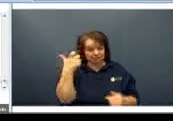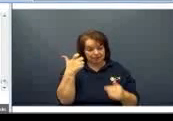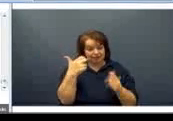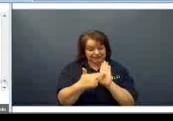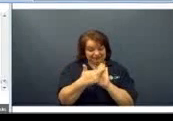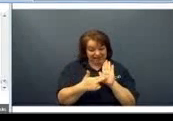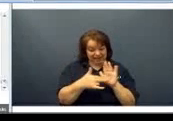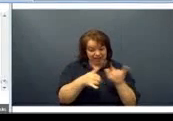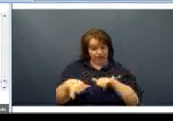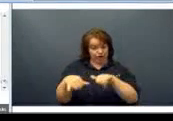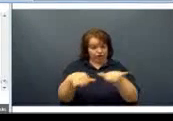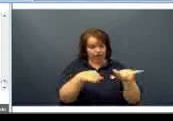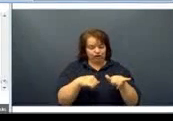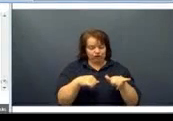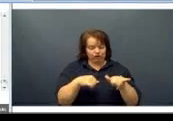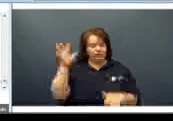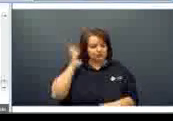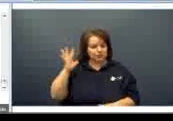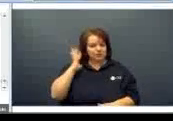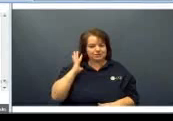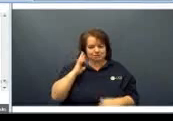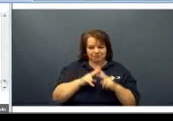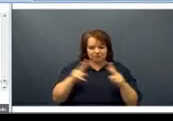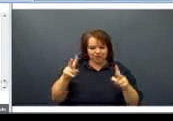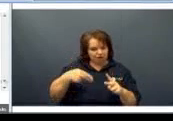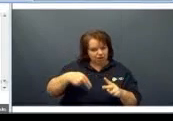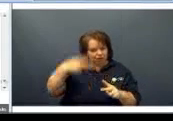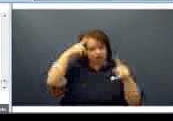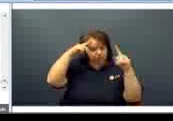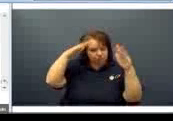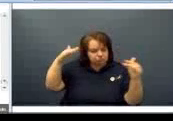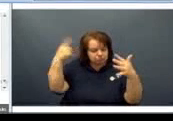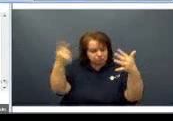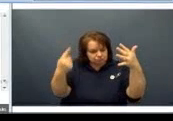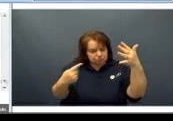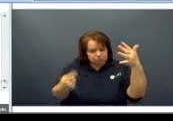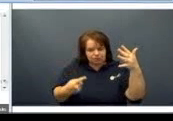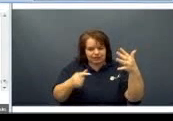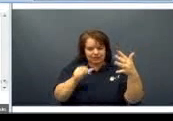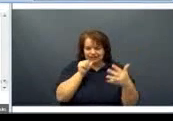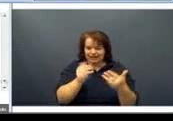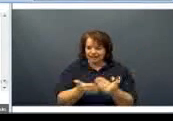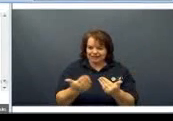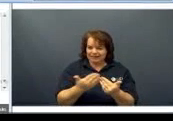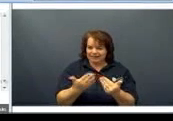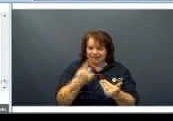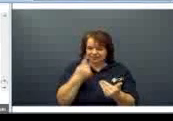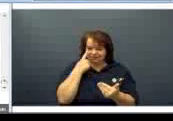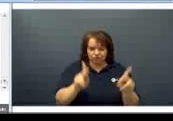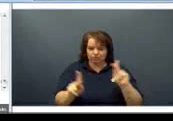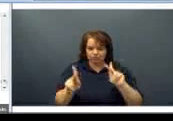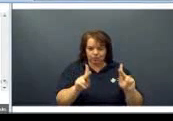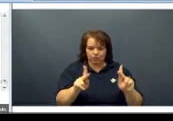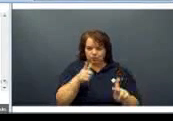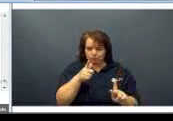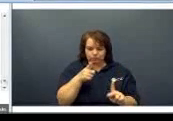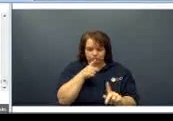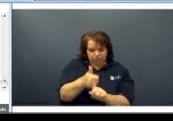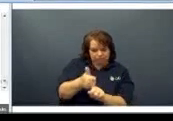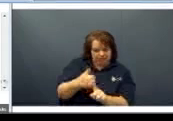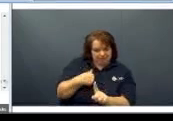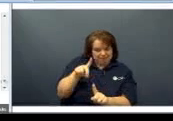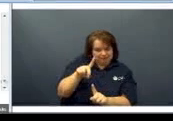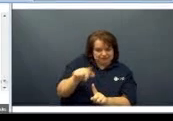standards are a little bit, used to be very high. So it wasn't exactly easy